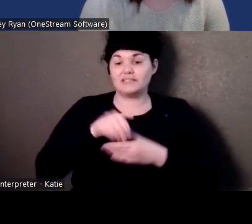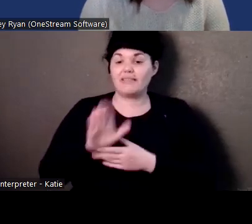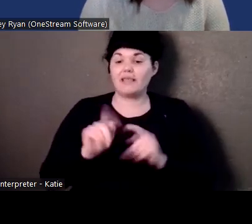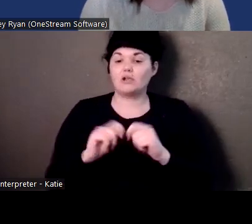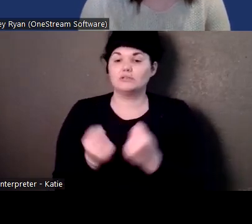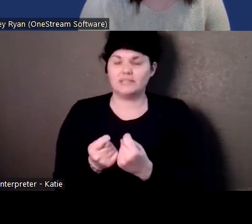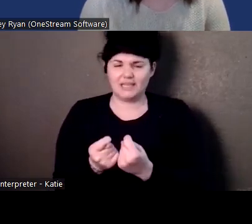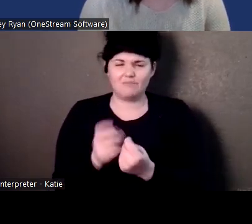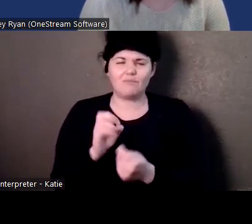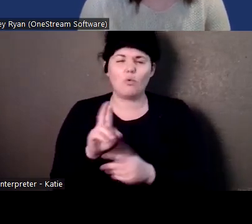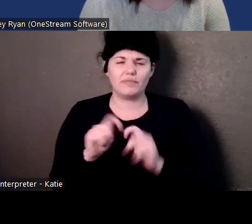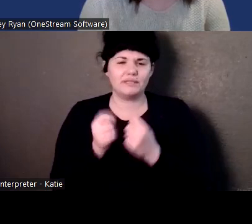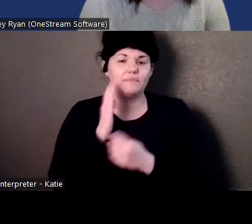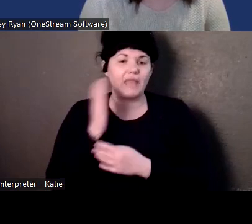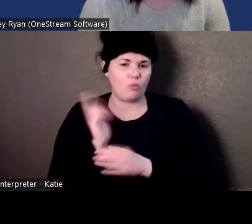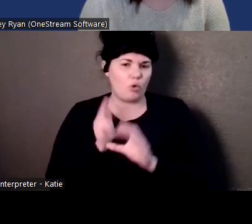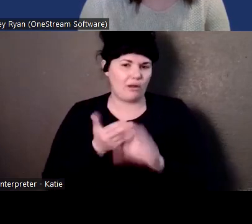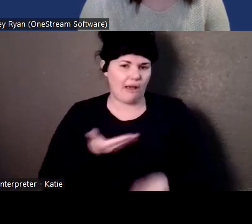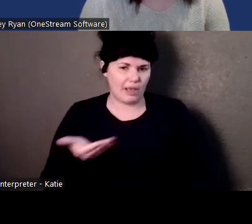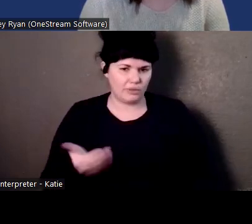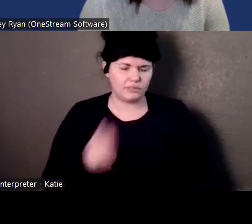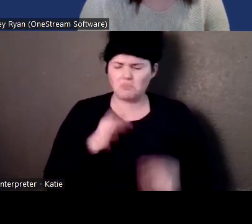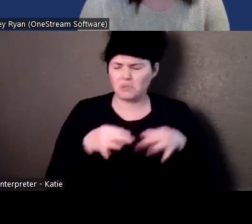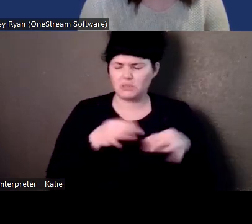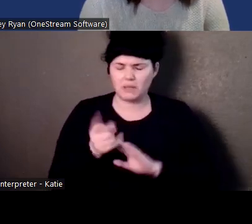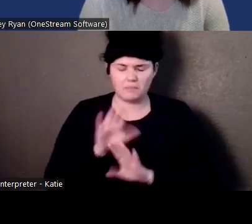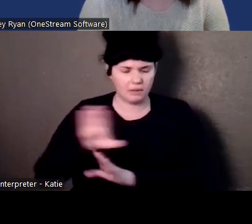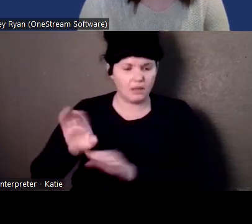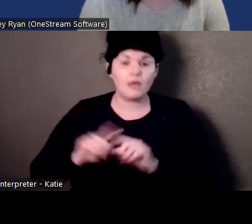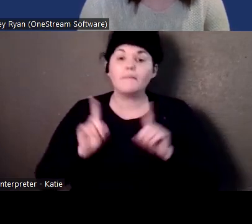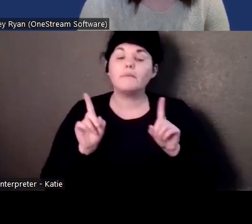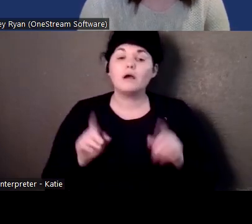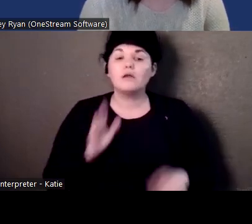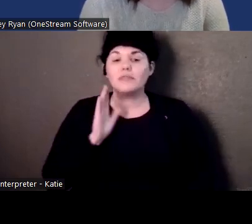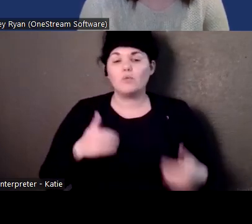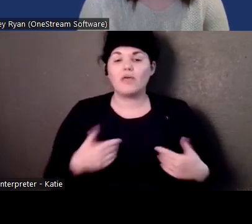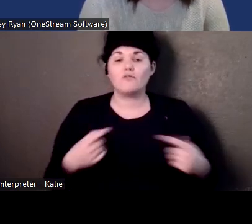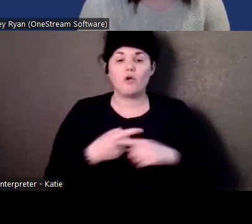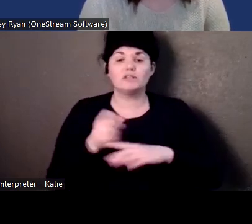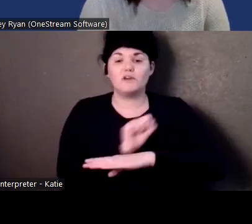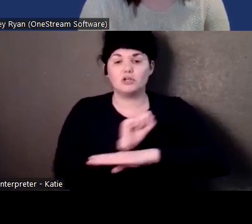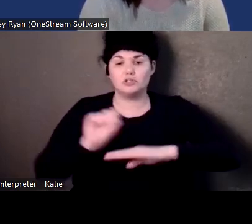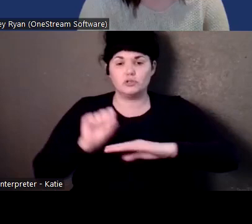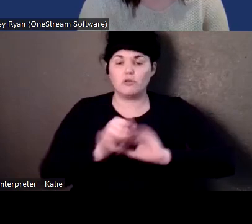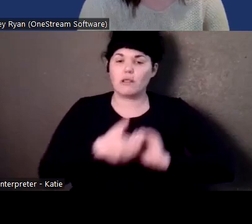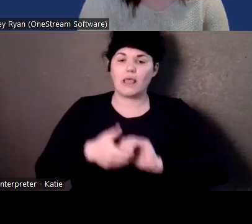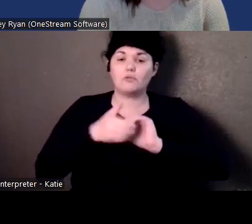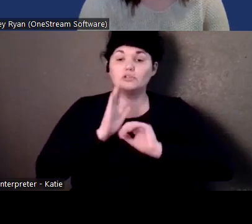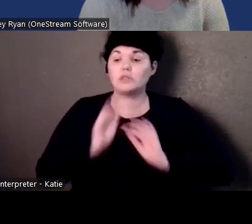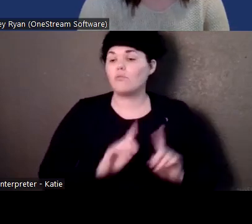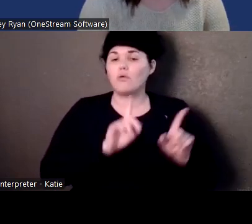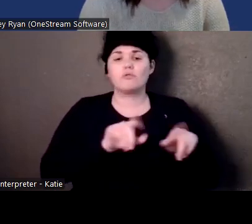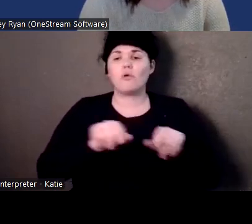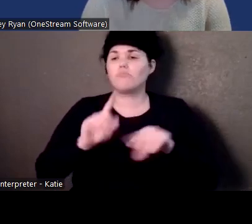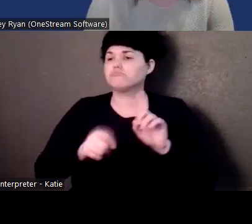hire into. And we'll get to that here in a second. They'll experience cross-functional collaboration, attend a variety of different